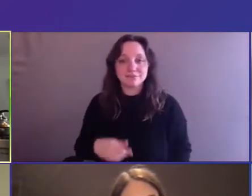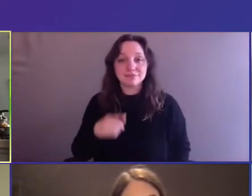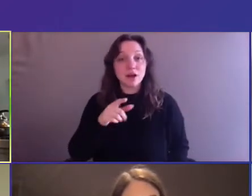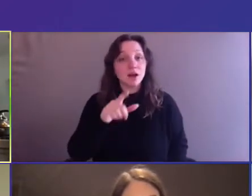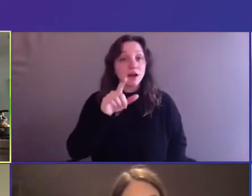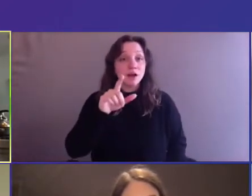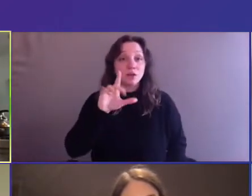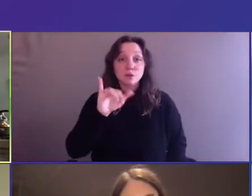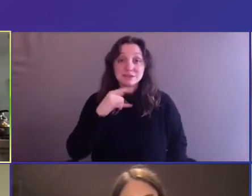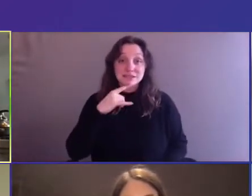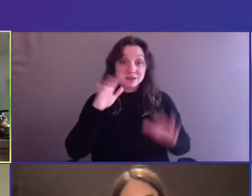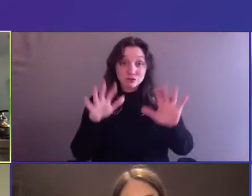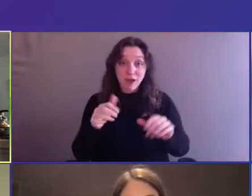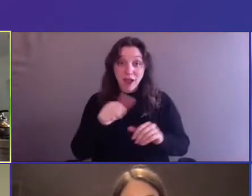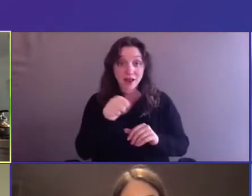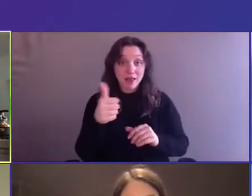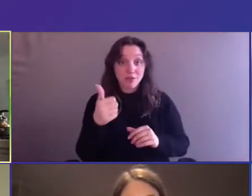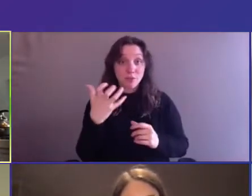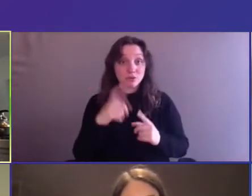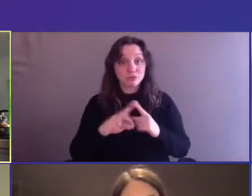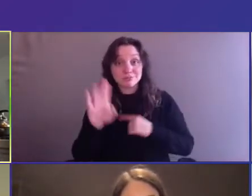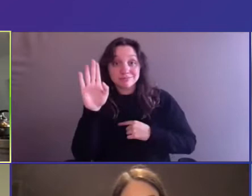in?